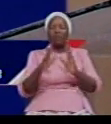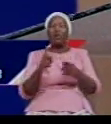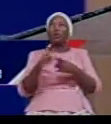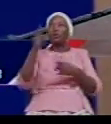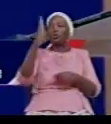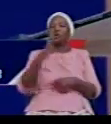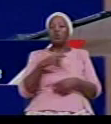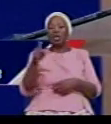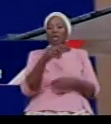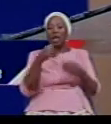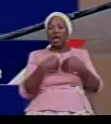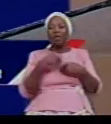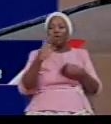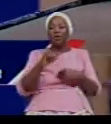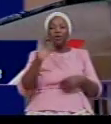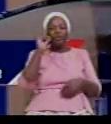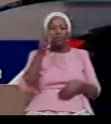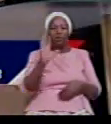have